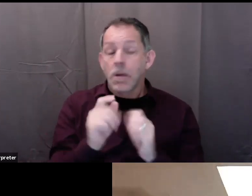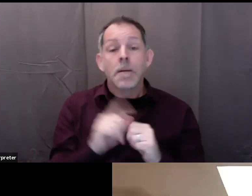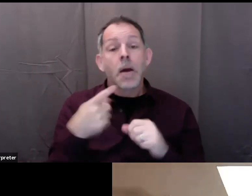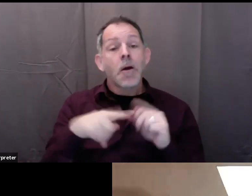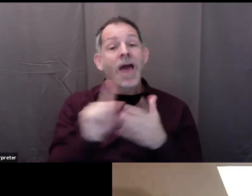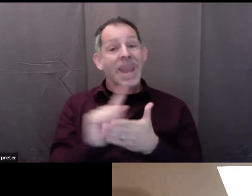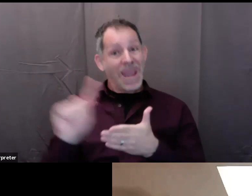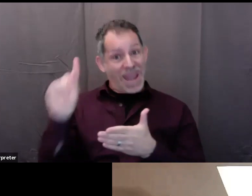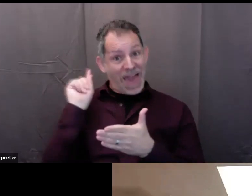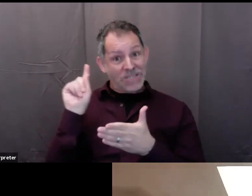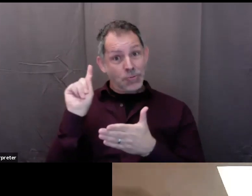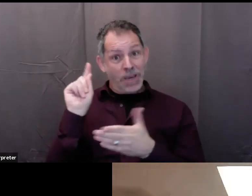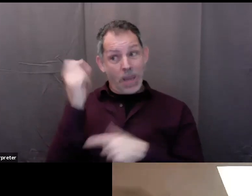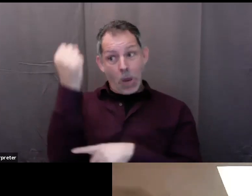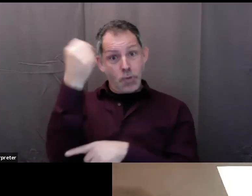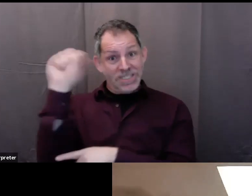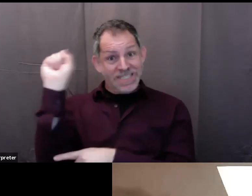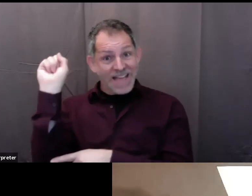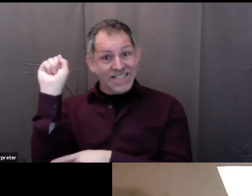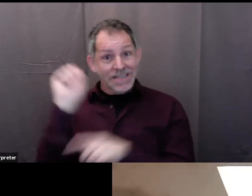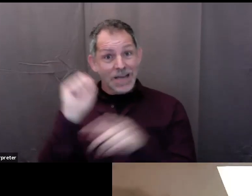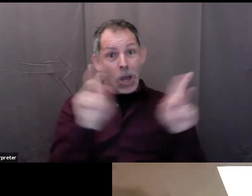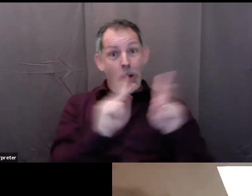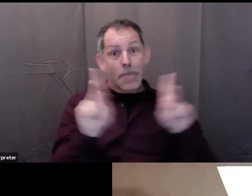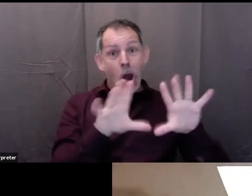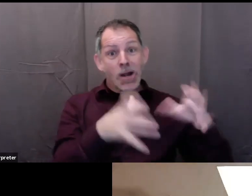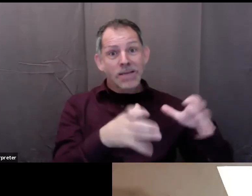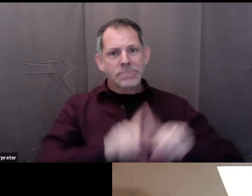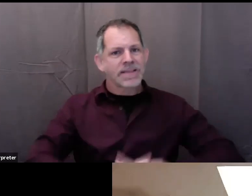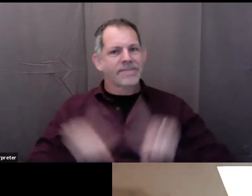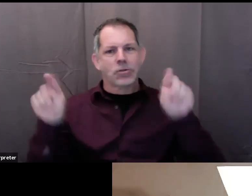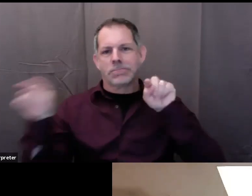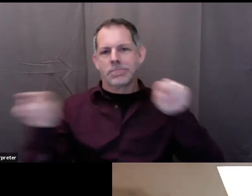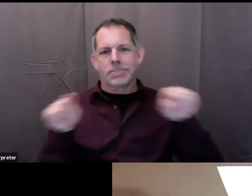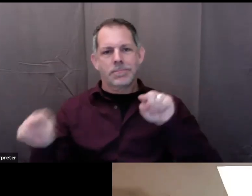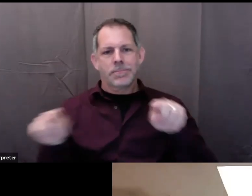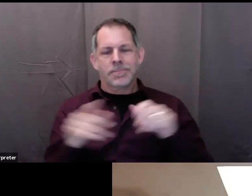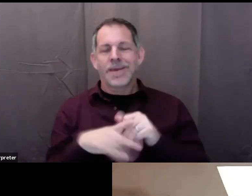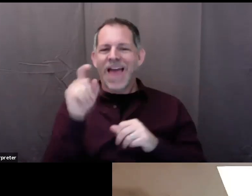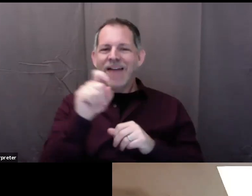we're not hearing that from the people when we interview them and ask about it.